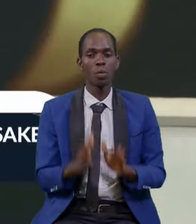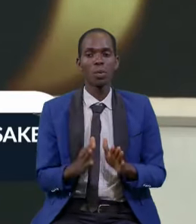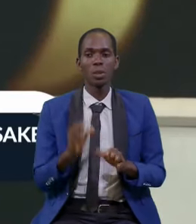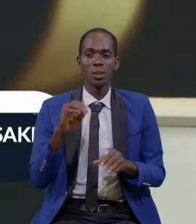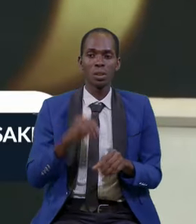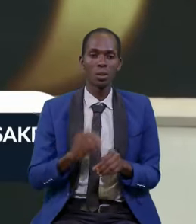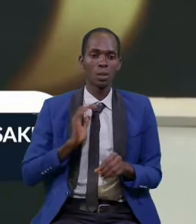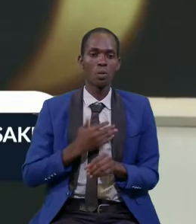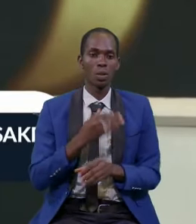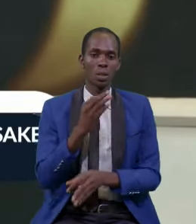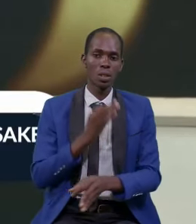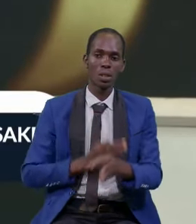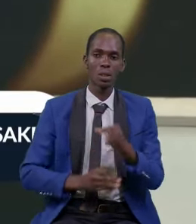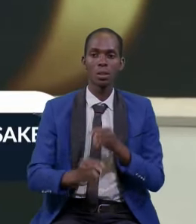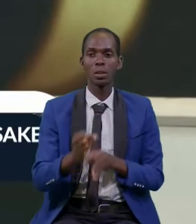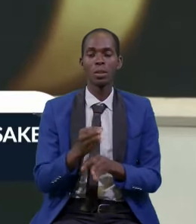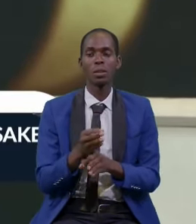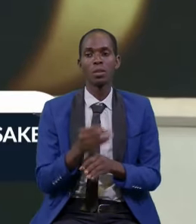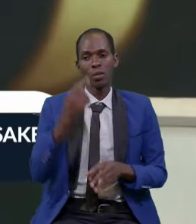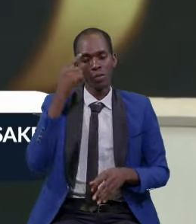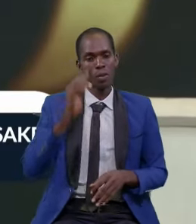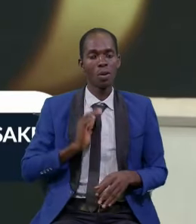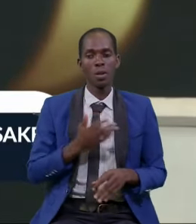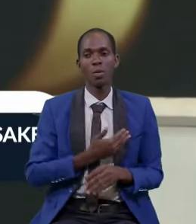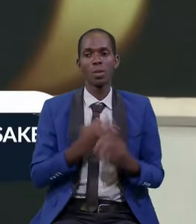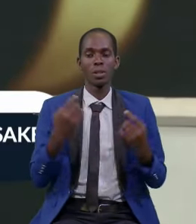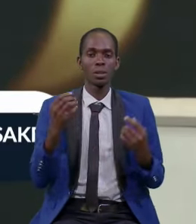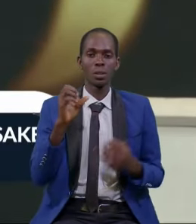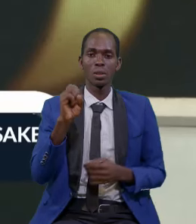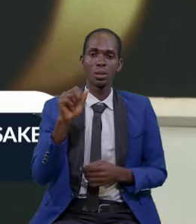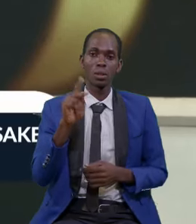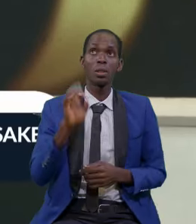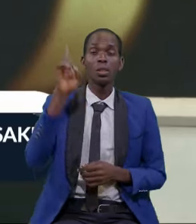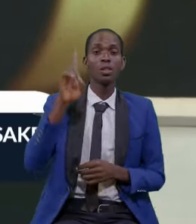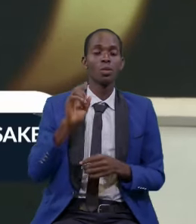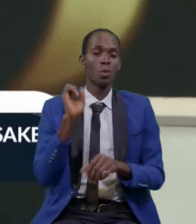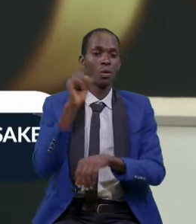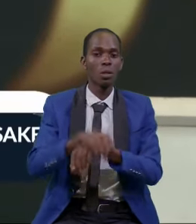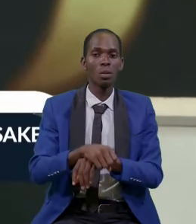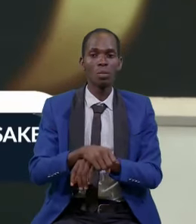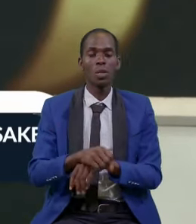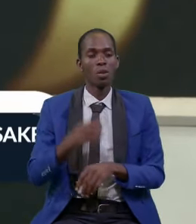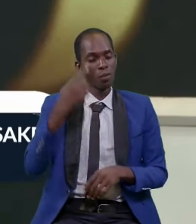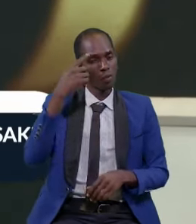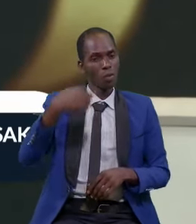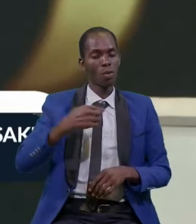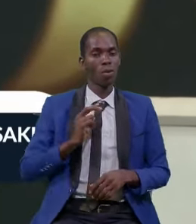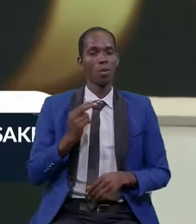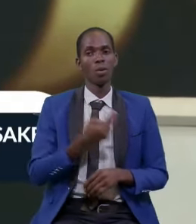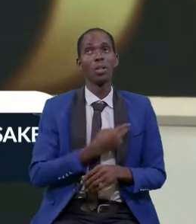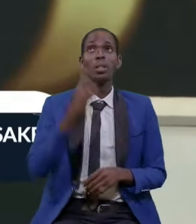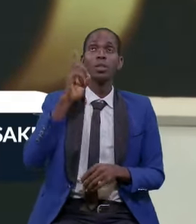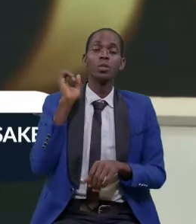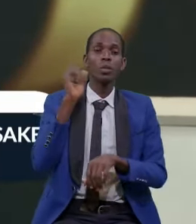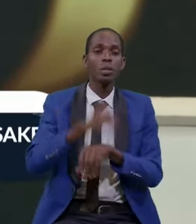for our sake. He overcame on our behalf, and he overcame so